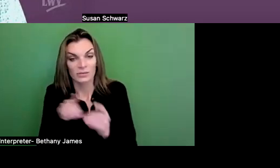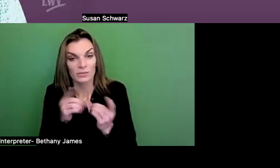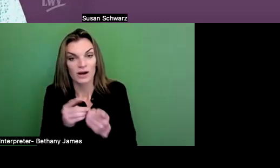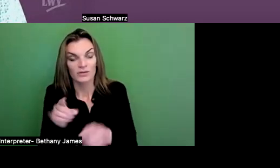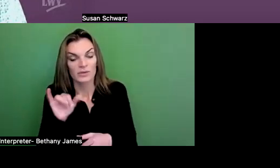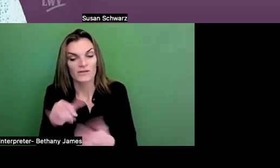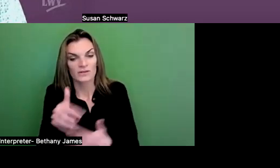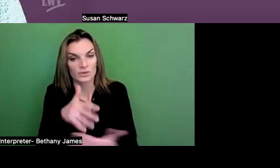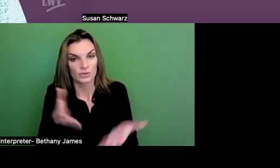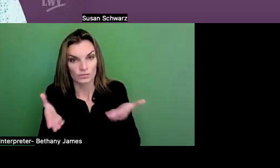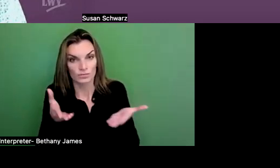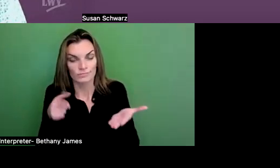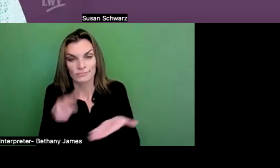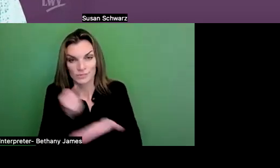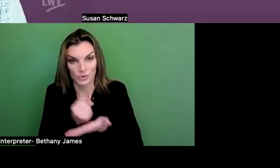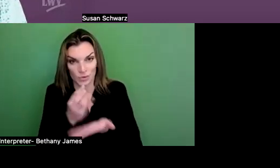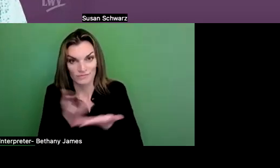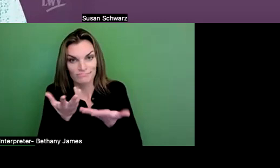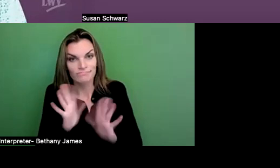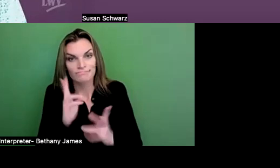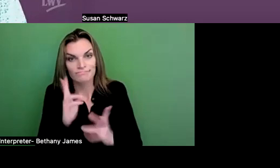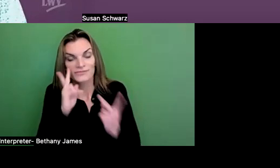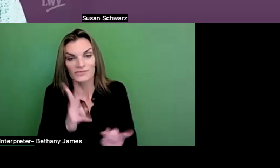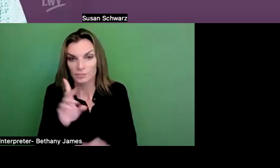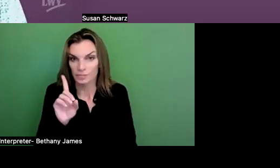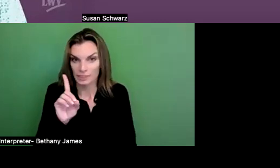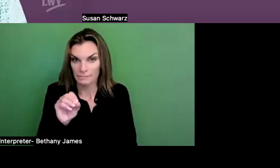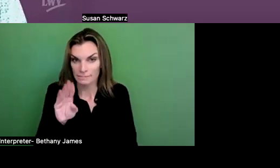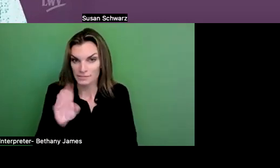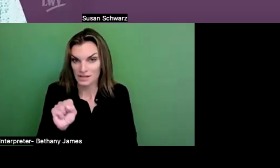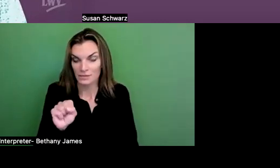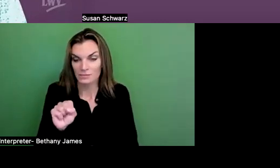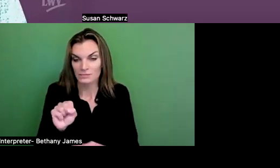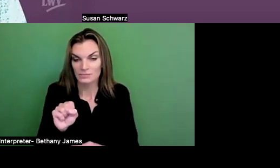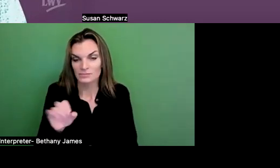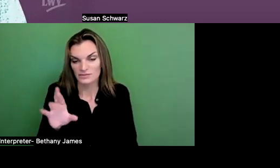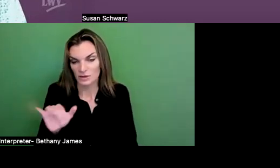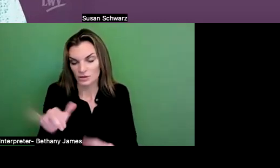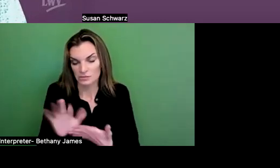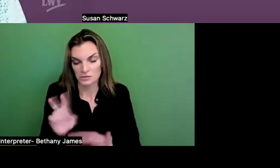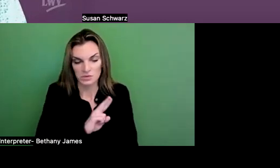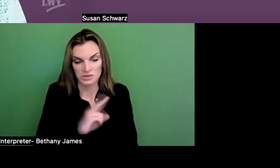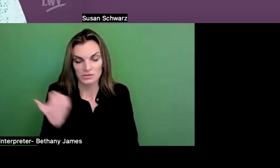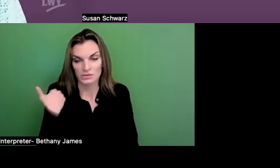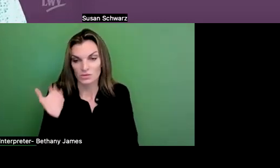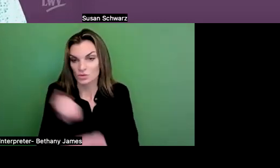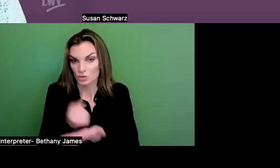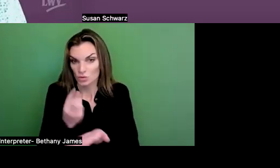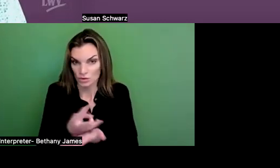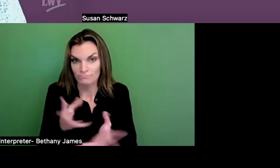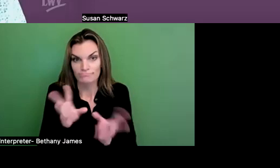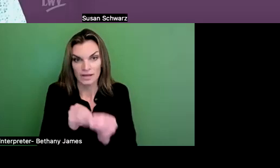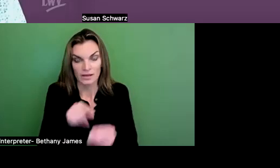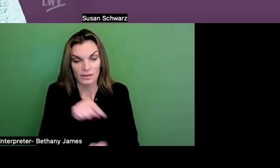fact, the social worker did visit Dobbs Ferry a week or two ago. The social worker met with the